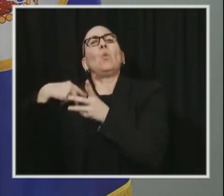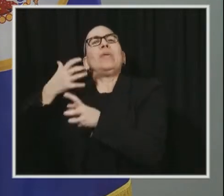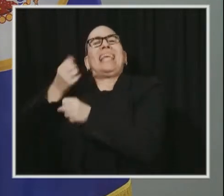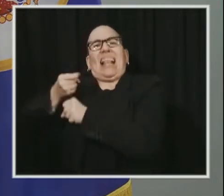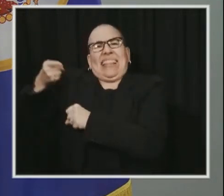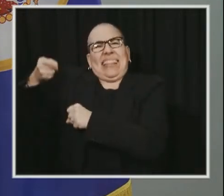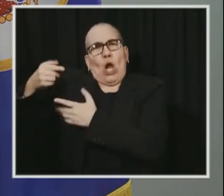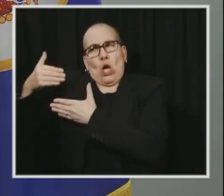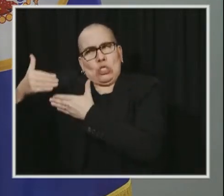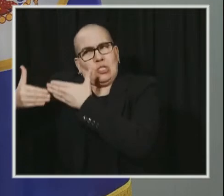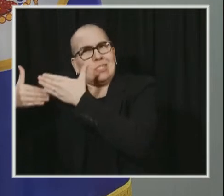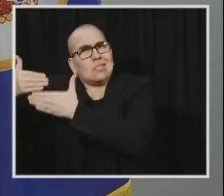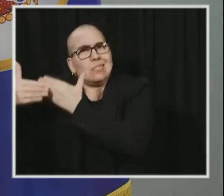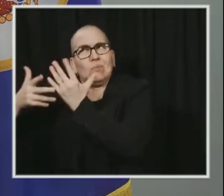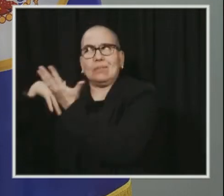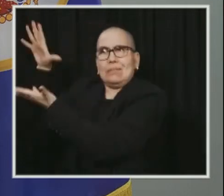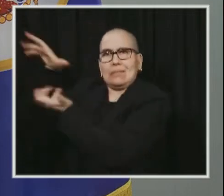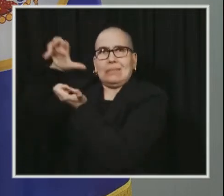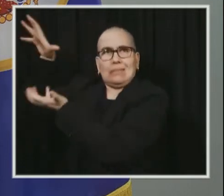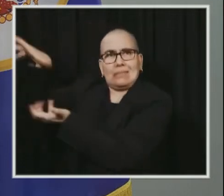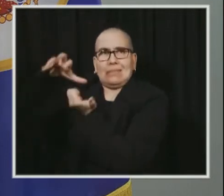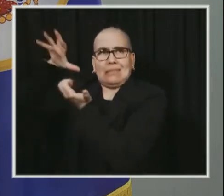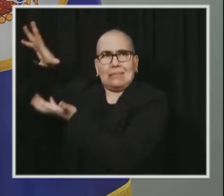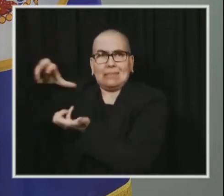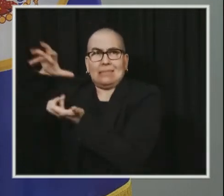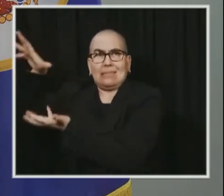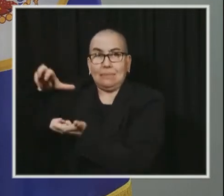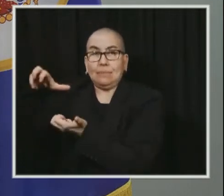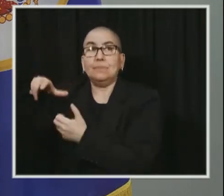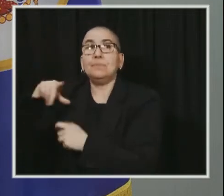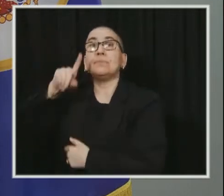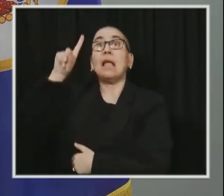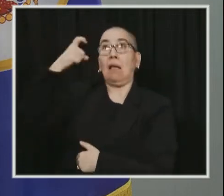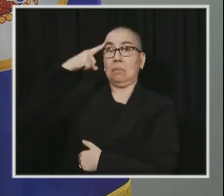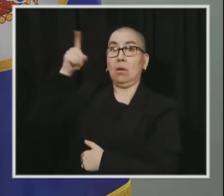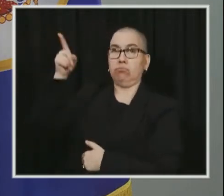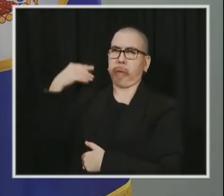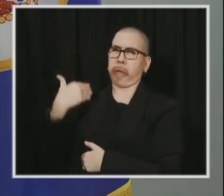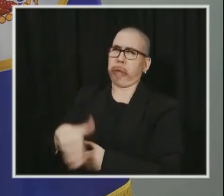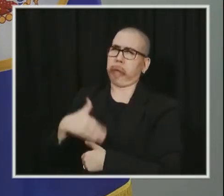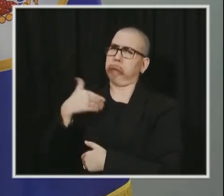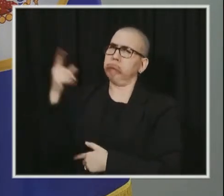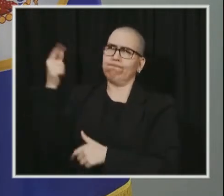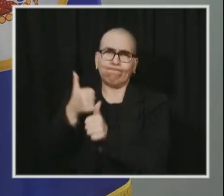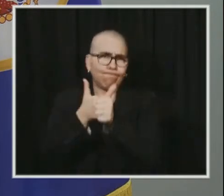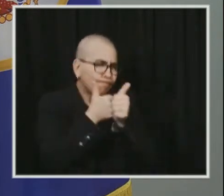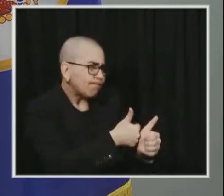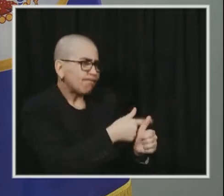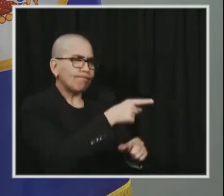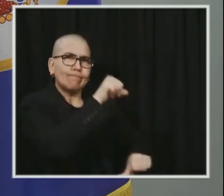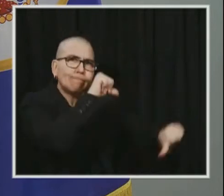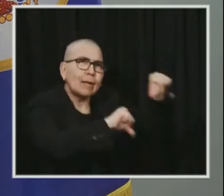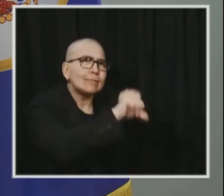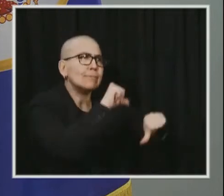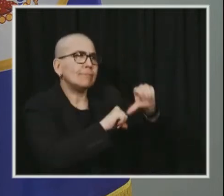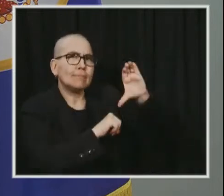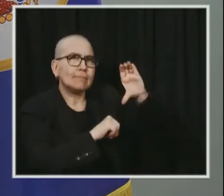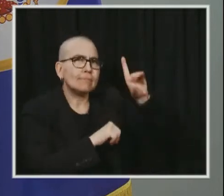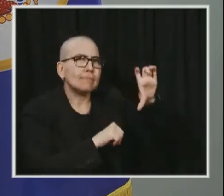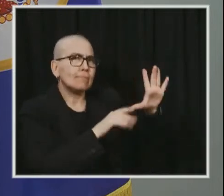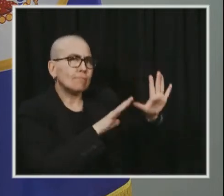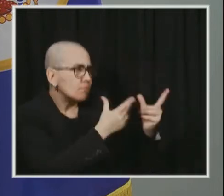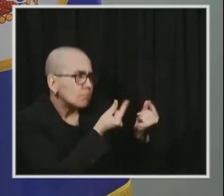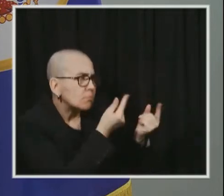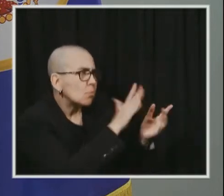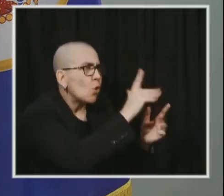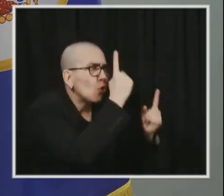that the governor has sought the combined clinical and scientific expertise of the Minnesota health systems, along with that of the